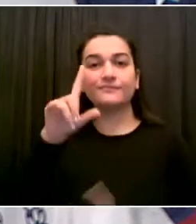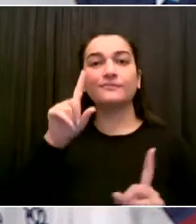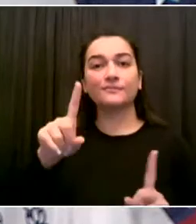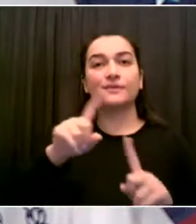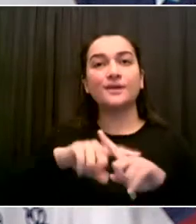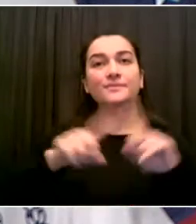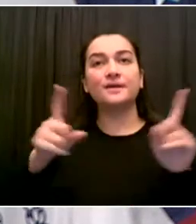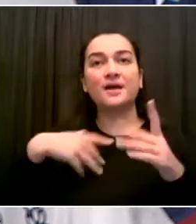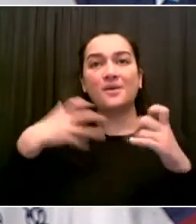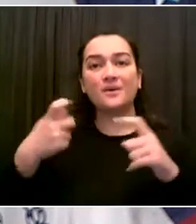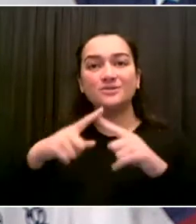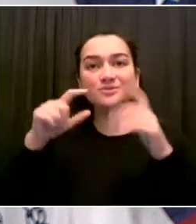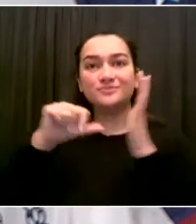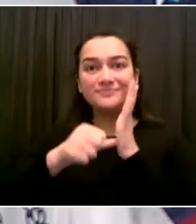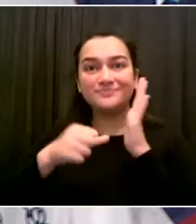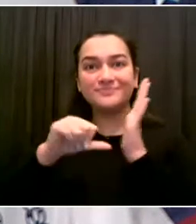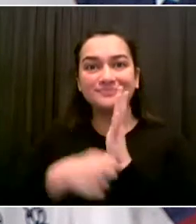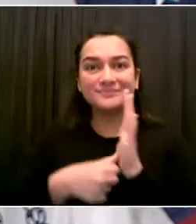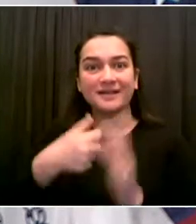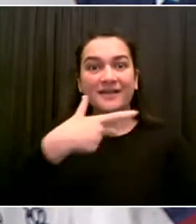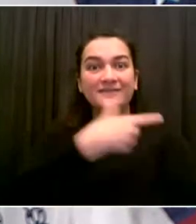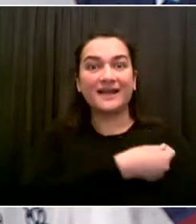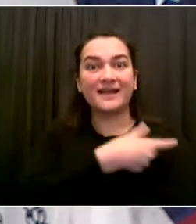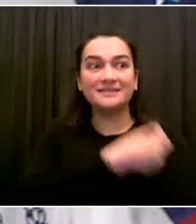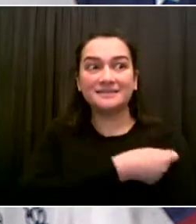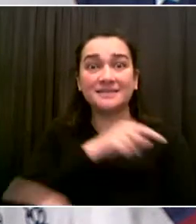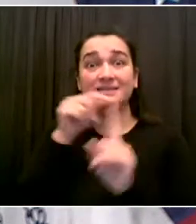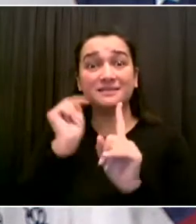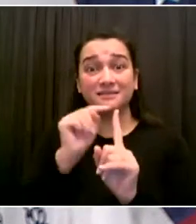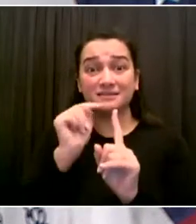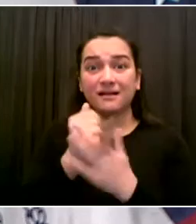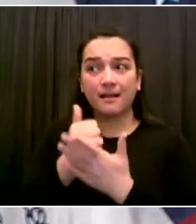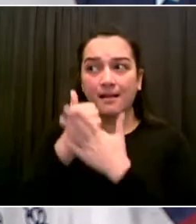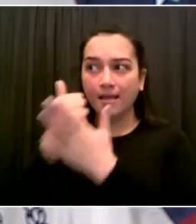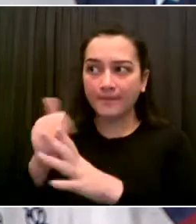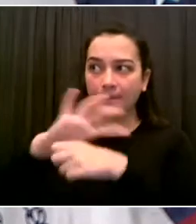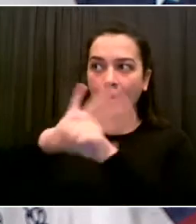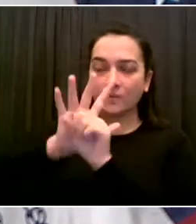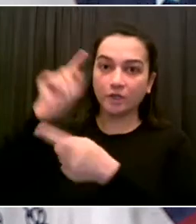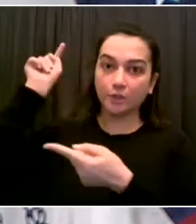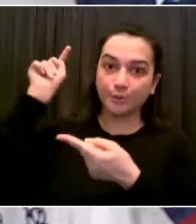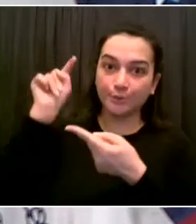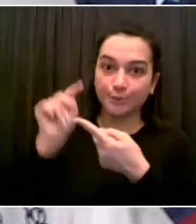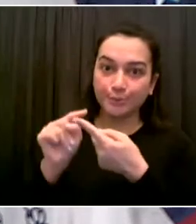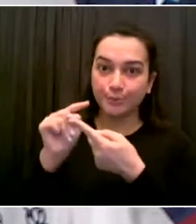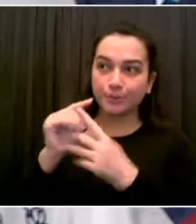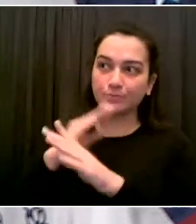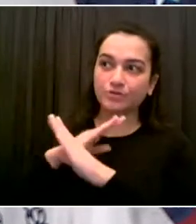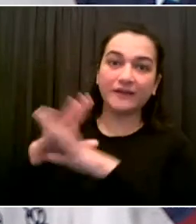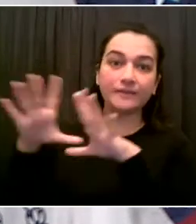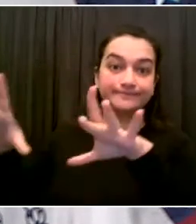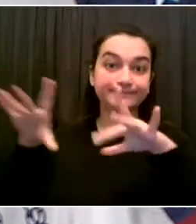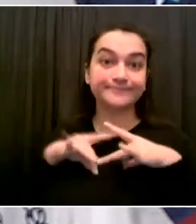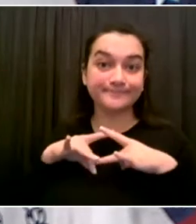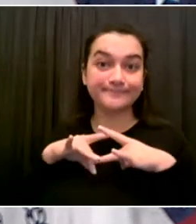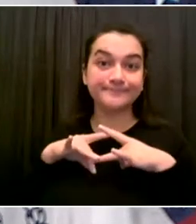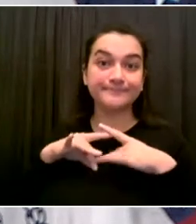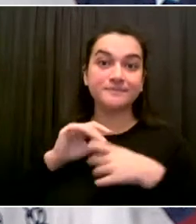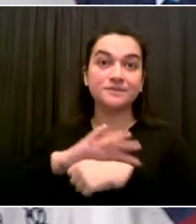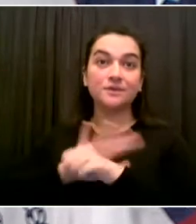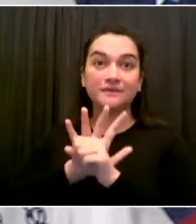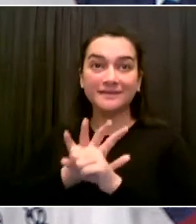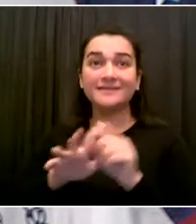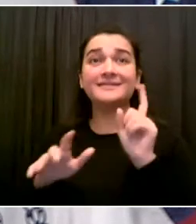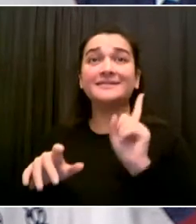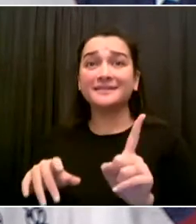I hope it won't change other people's view. We need vaccinations to overcome this crisis. But when we see a problem, it does make sense to